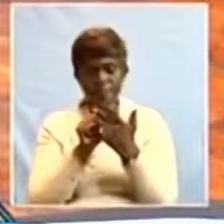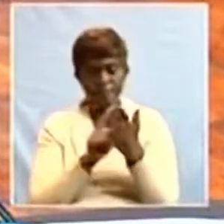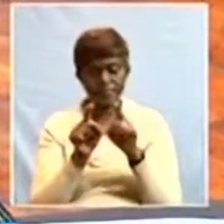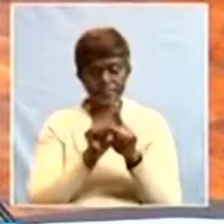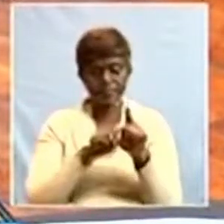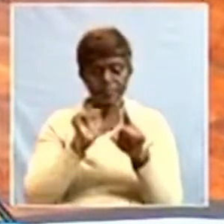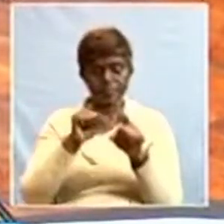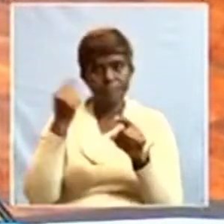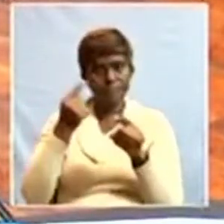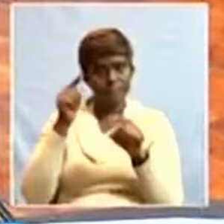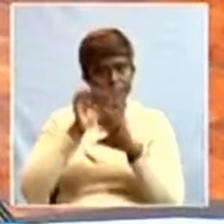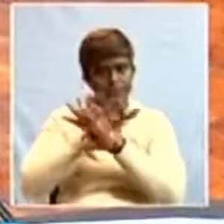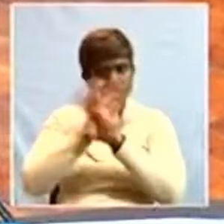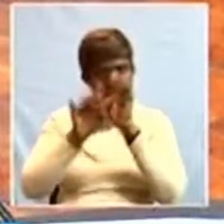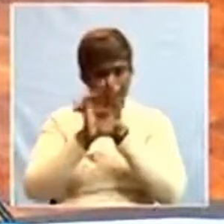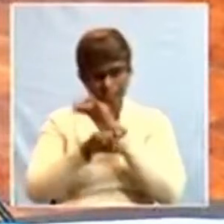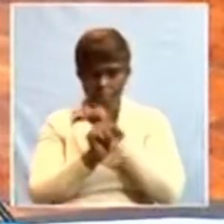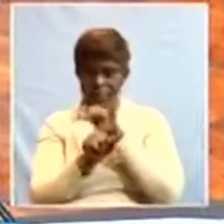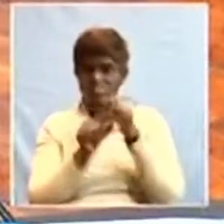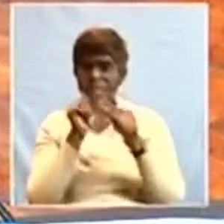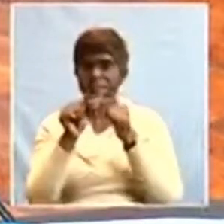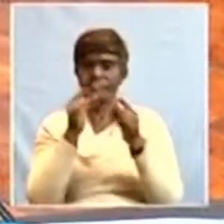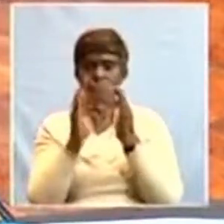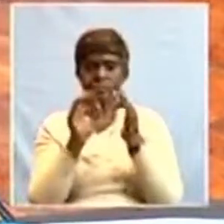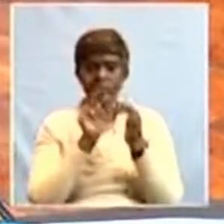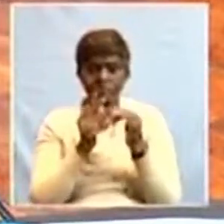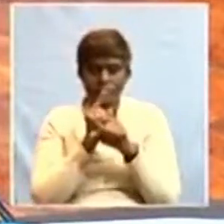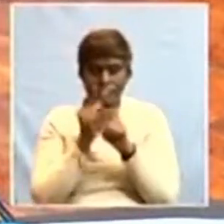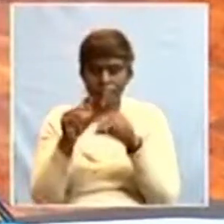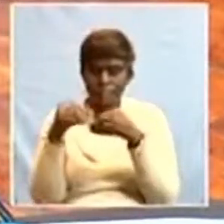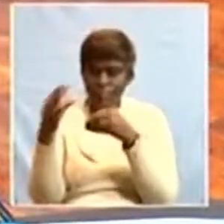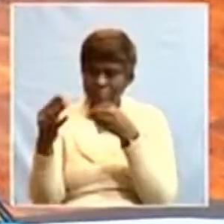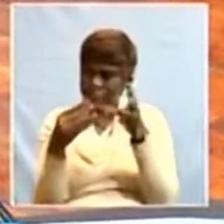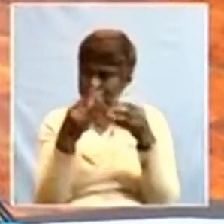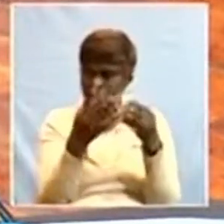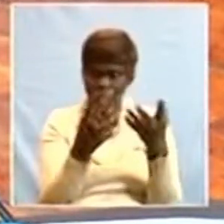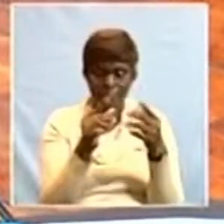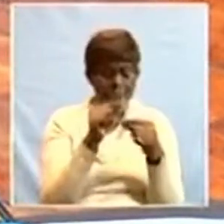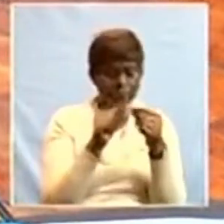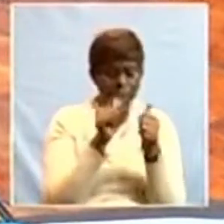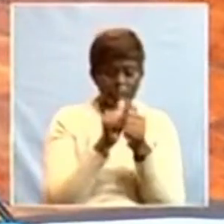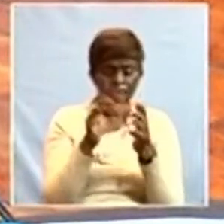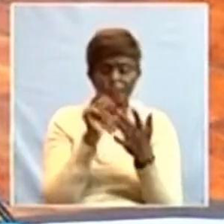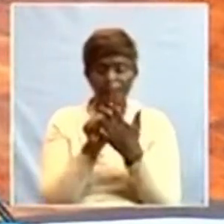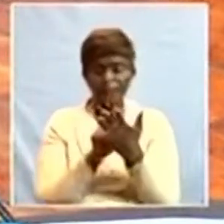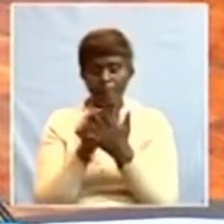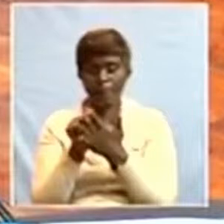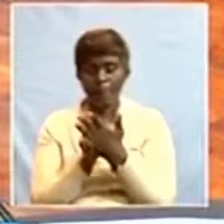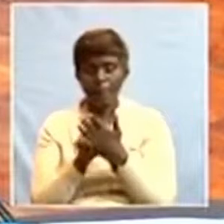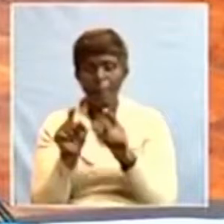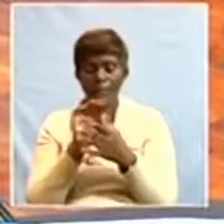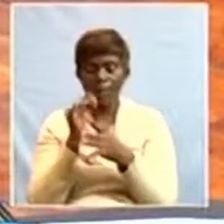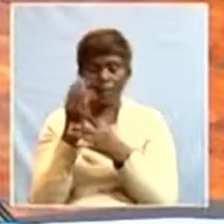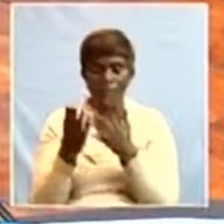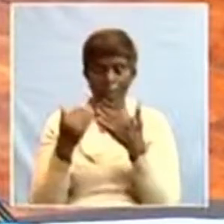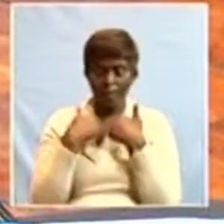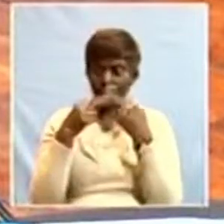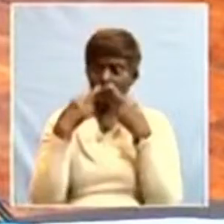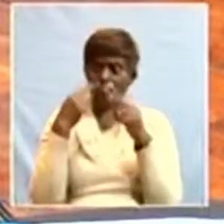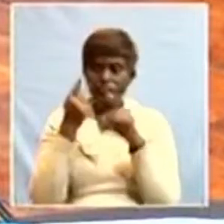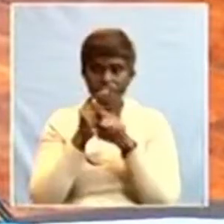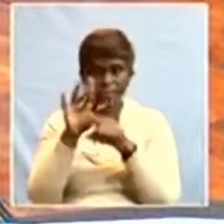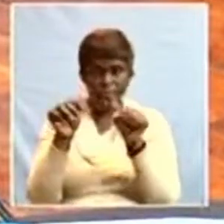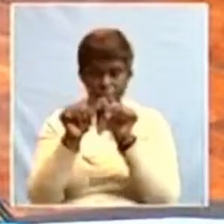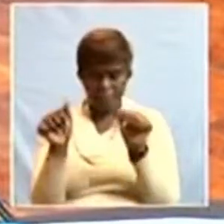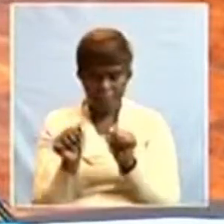only qualify under this type of seed. So if we are just giving out seeds without testing the soil or having the results from that